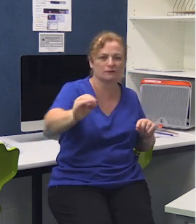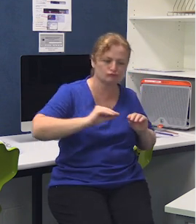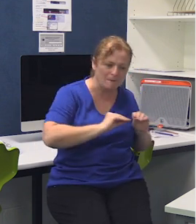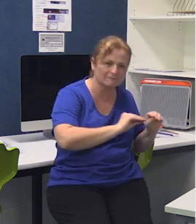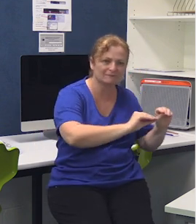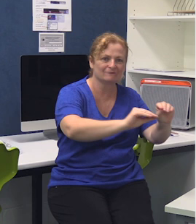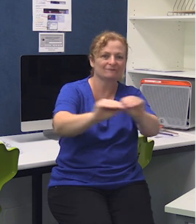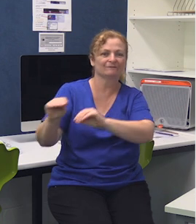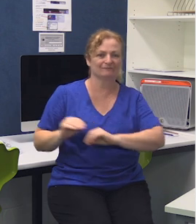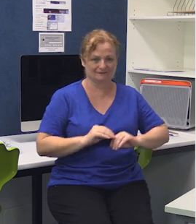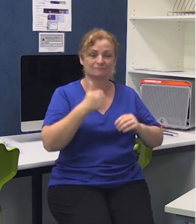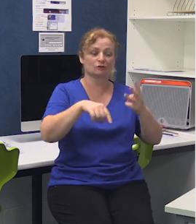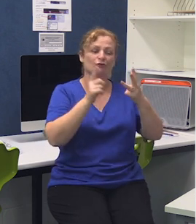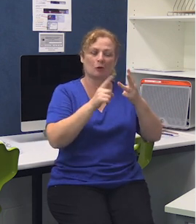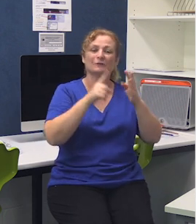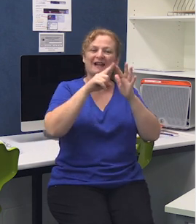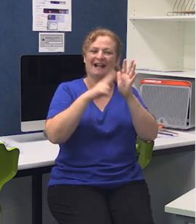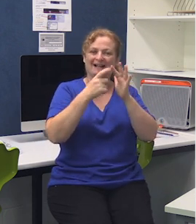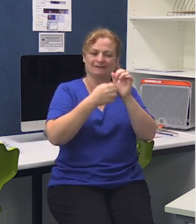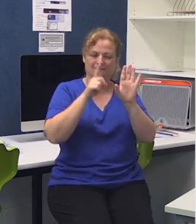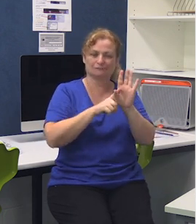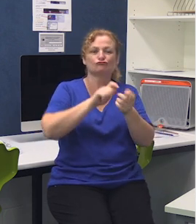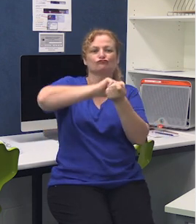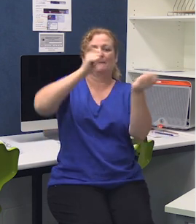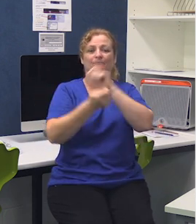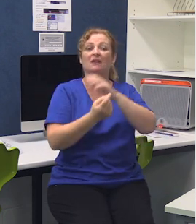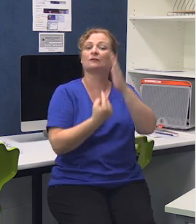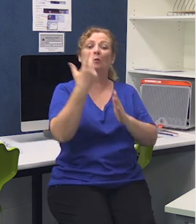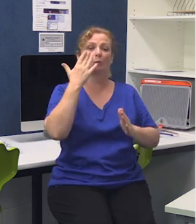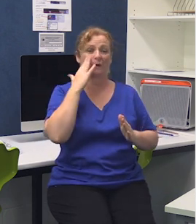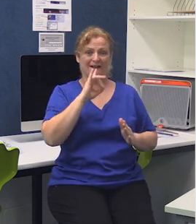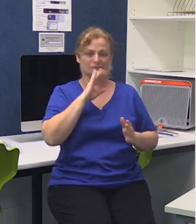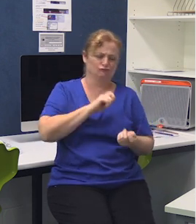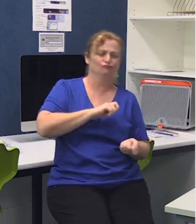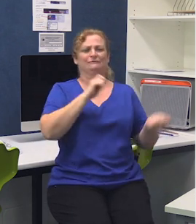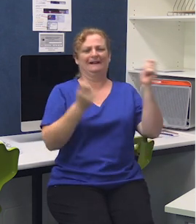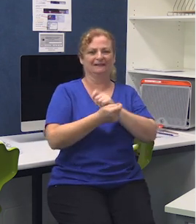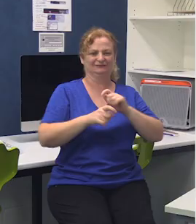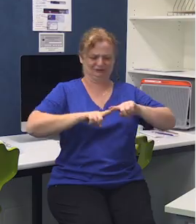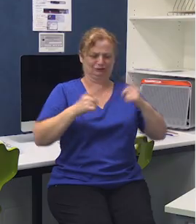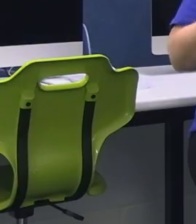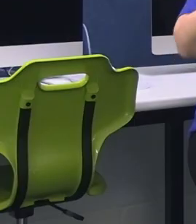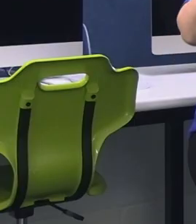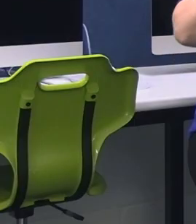three, energy transformation occurs when the electricity is changed into a different type of energy.